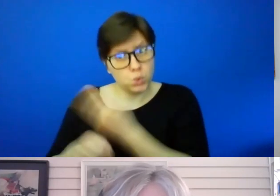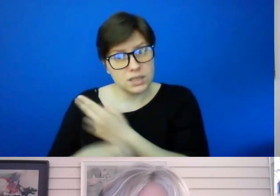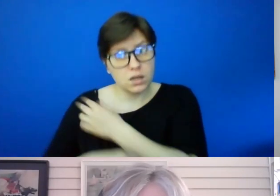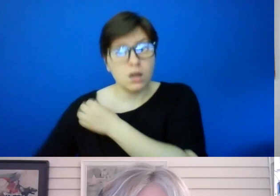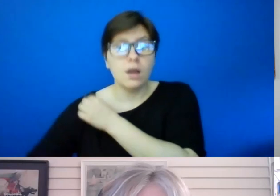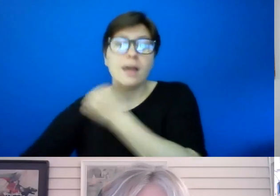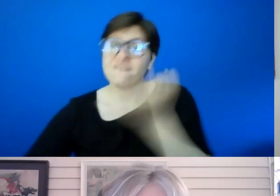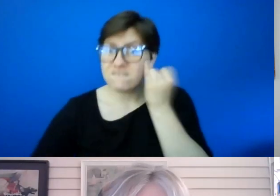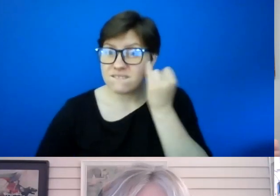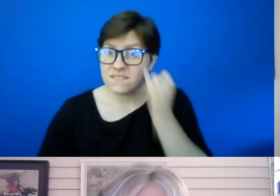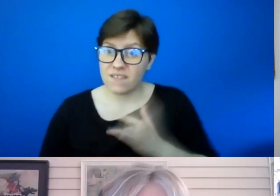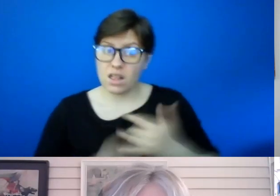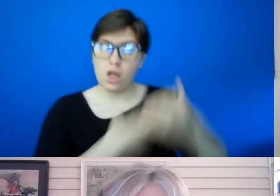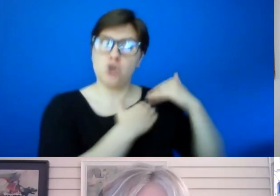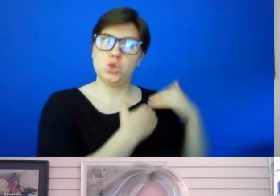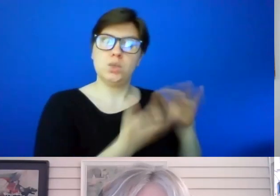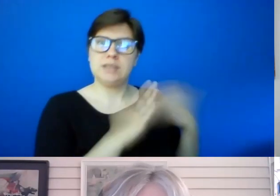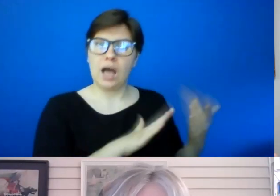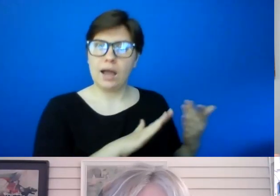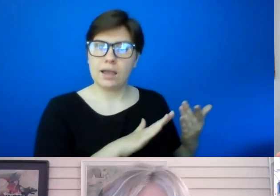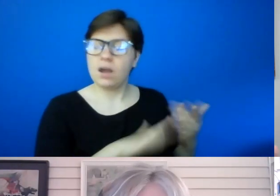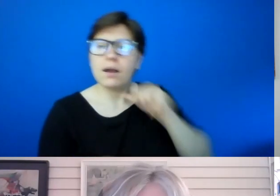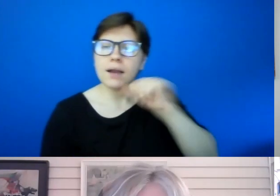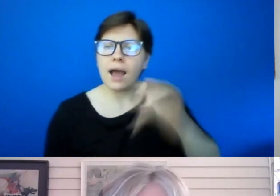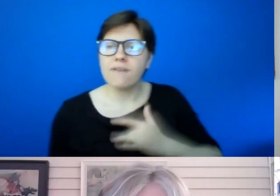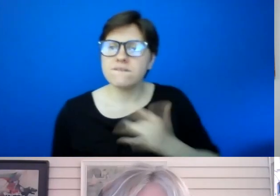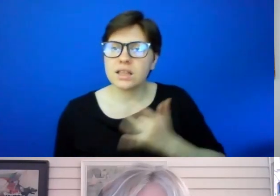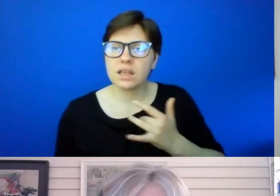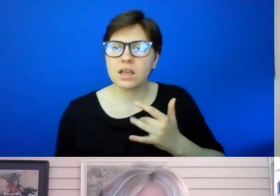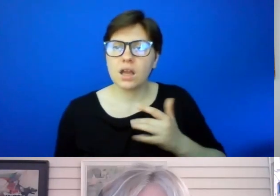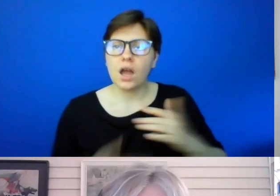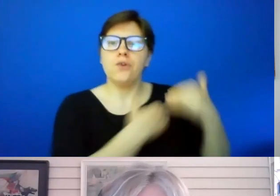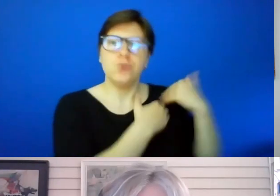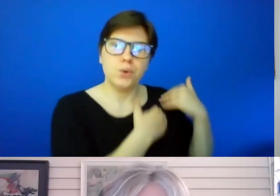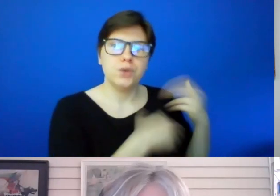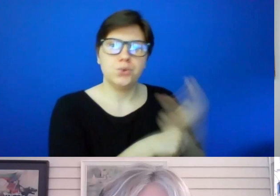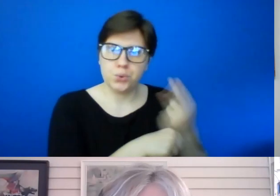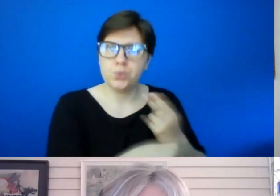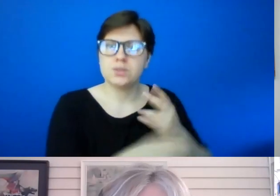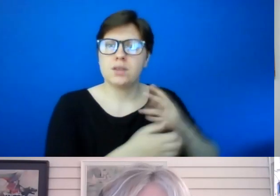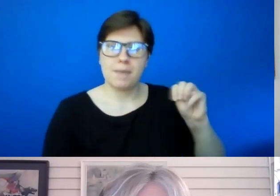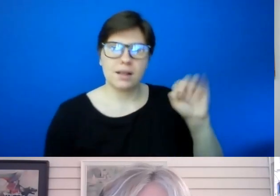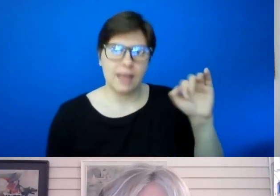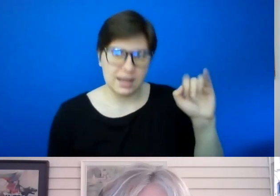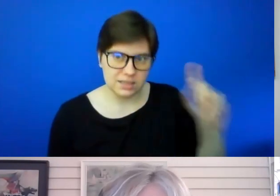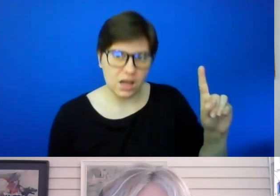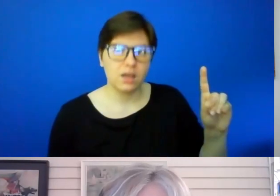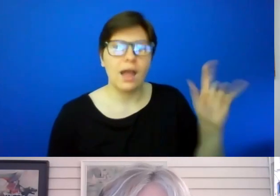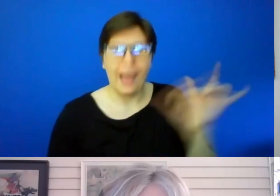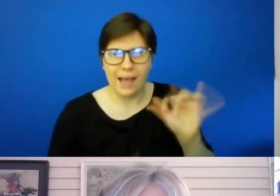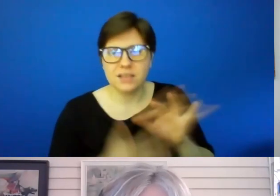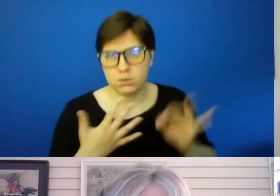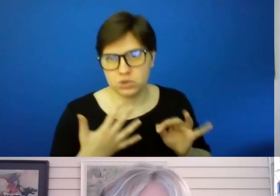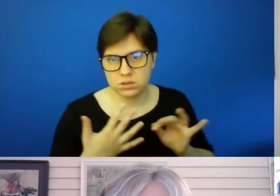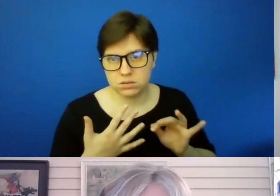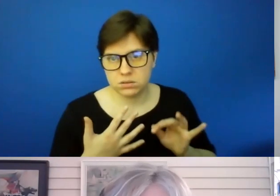a duty to die, they're not feeling a duty to use medical aid in dying as an option. So like I said, in